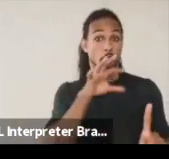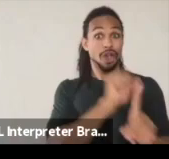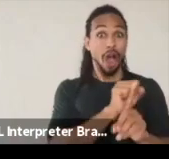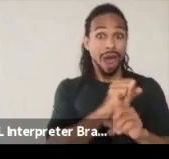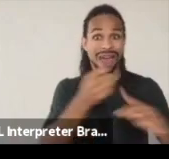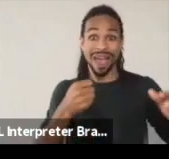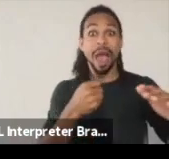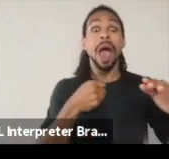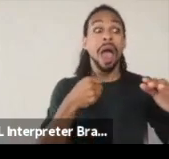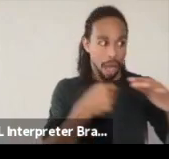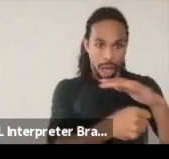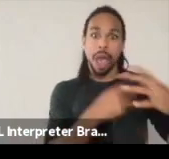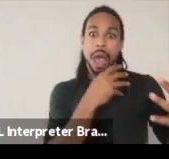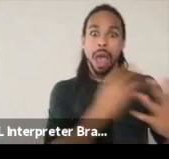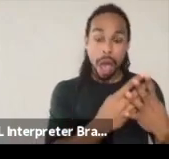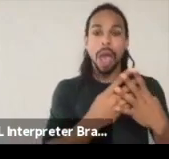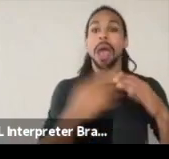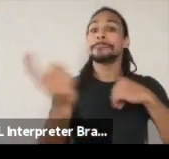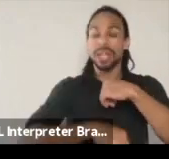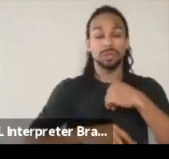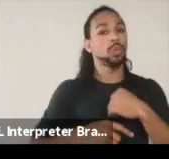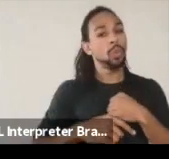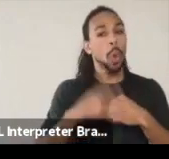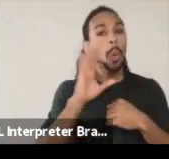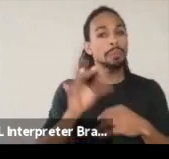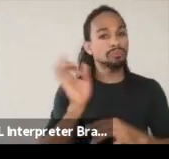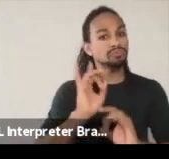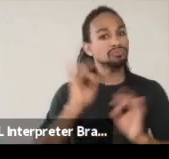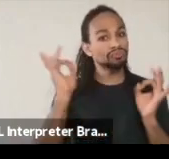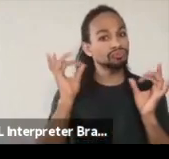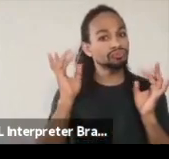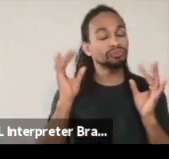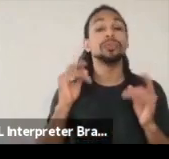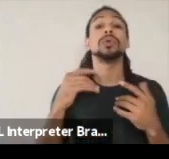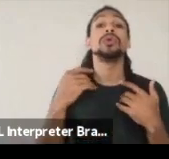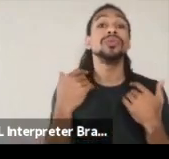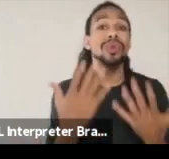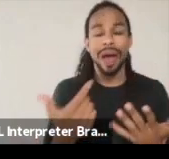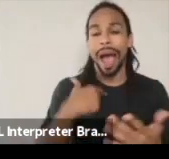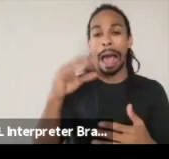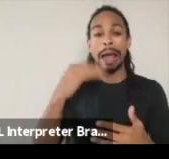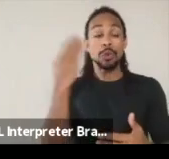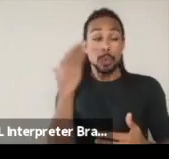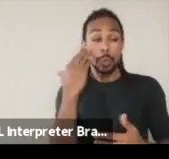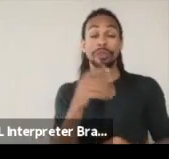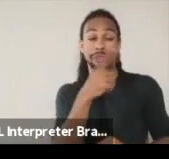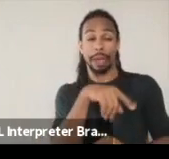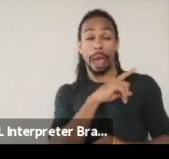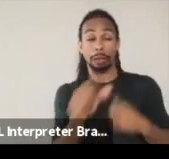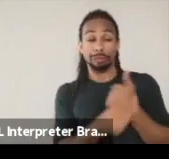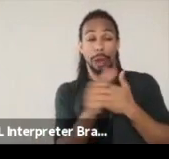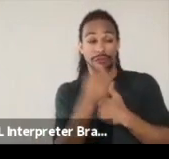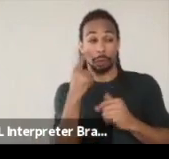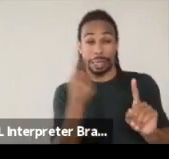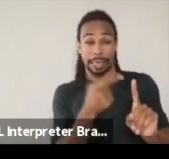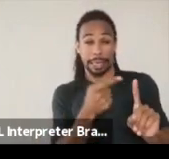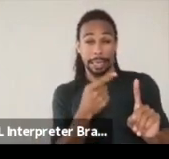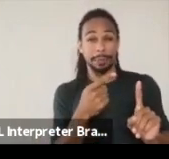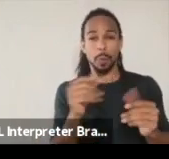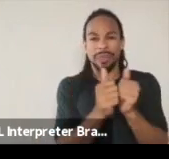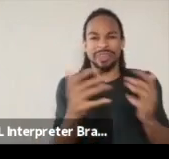I knew that to some extent without ever having an explicit conversation with him about it. But in school, right, it